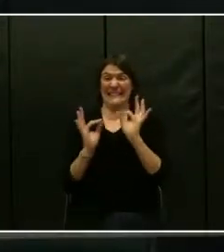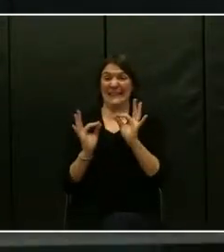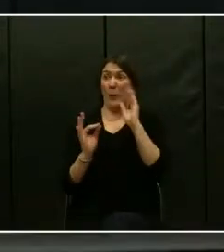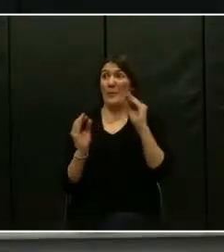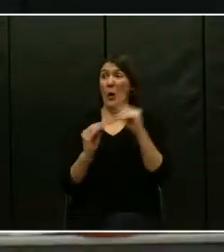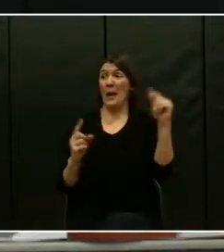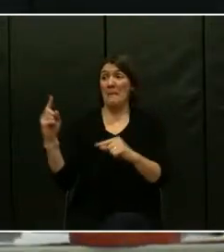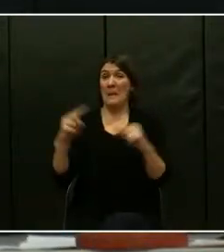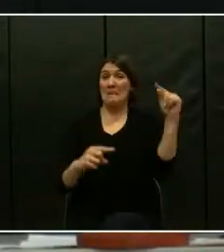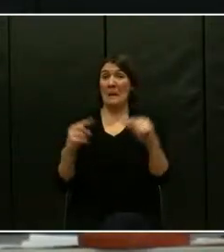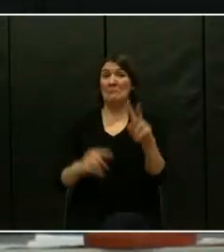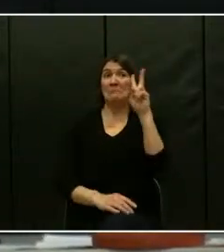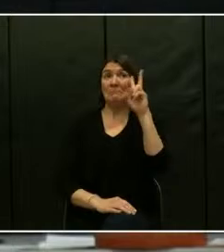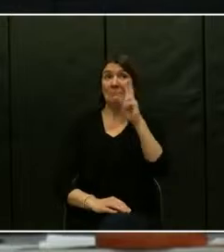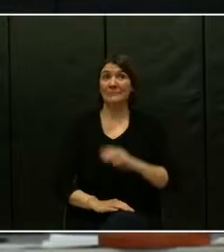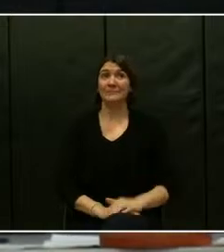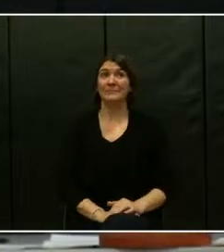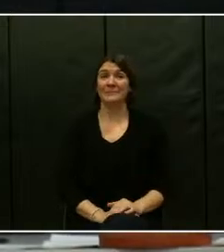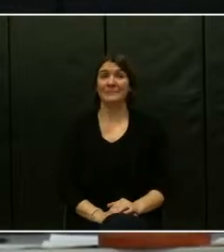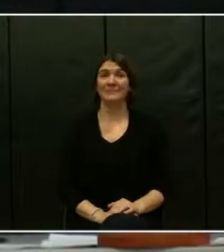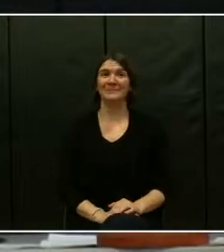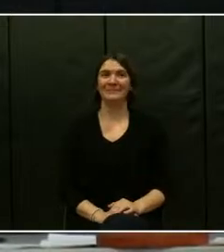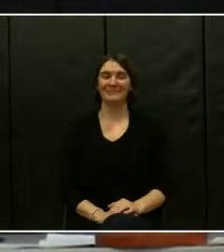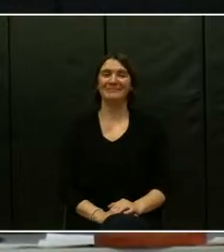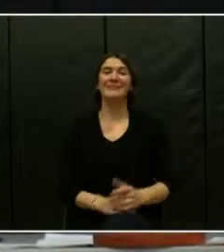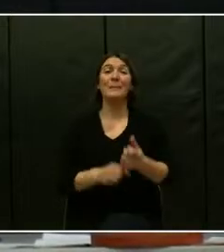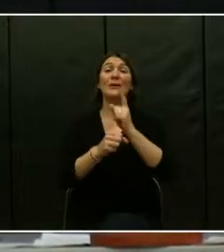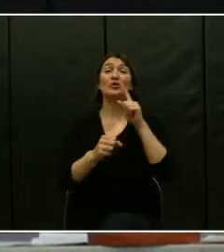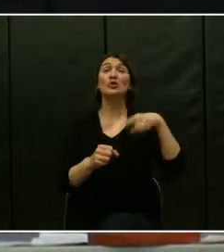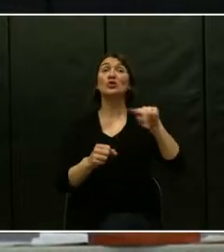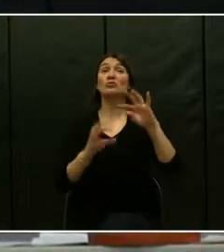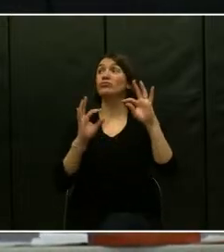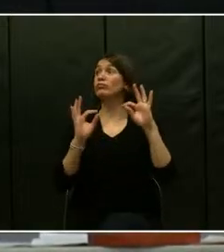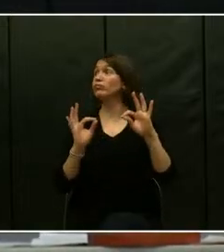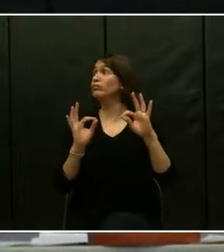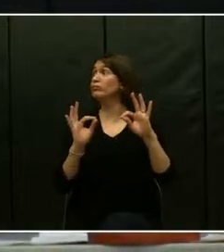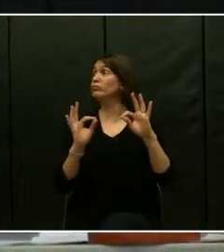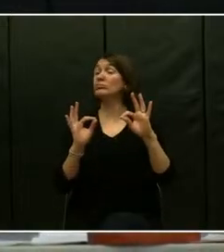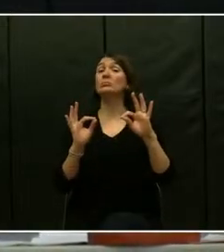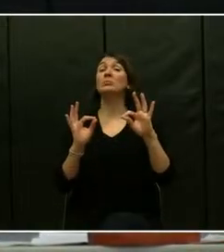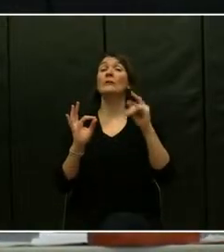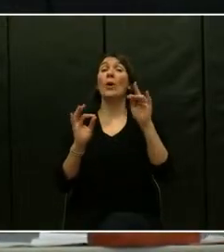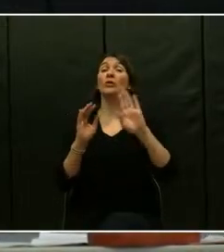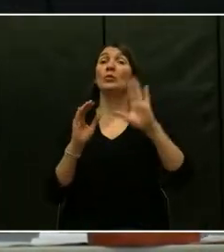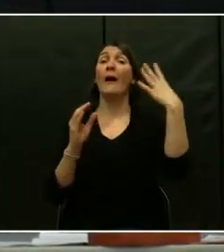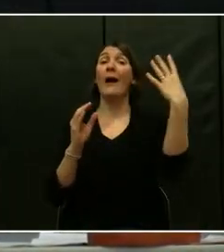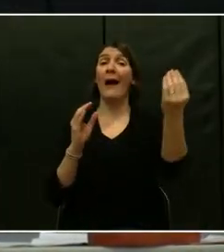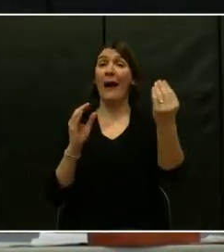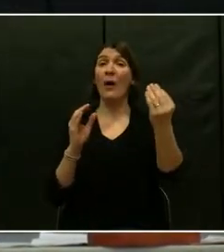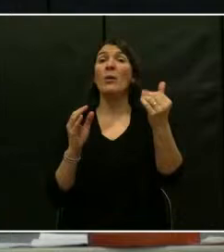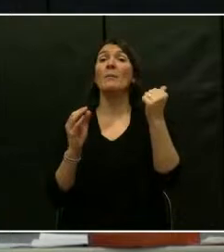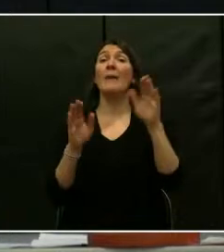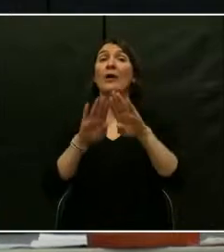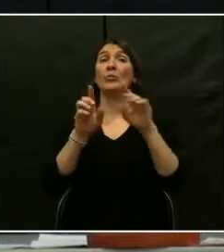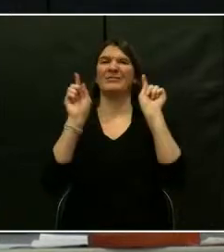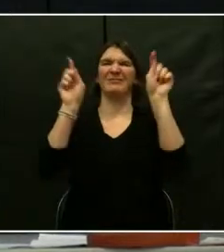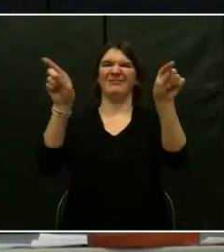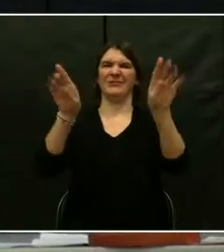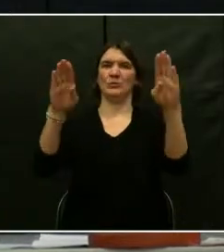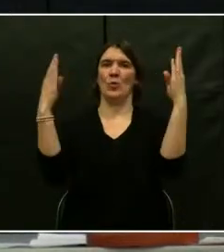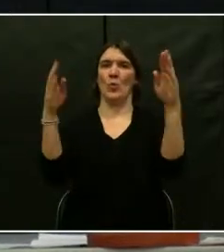more people over the course of the day I just want to make sure everybody's aware the exits are in the back of the